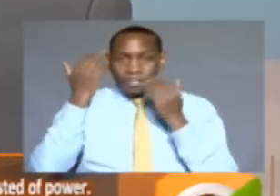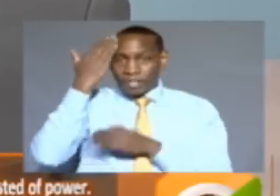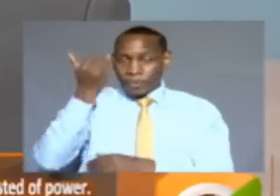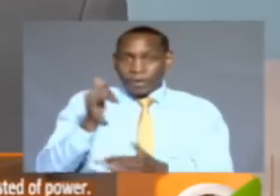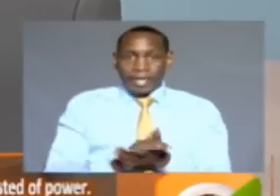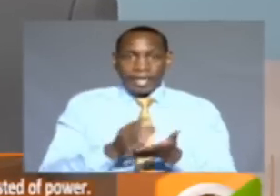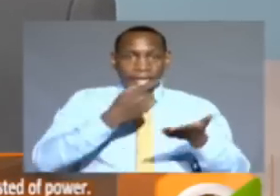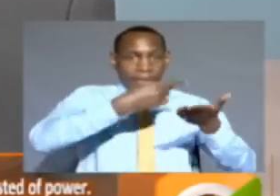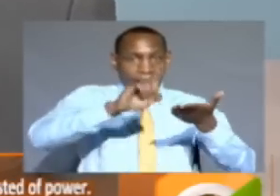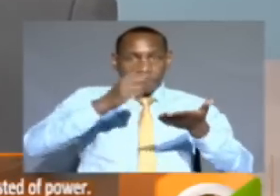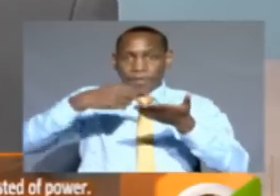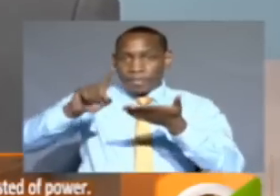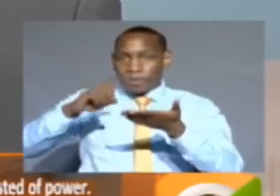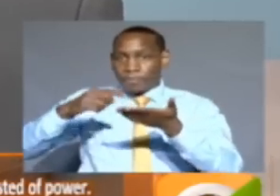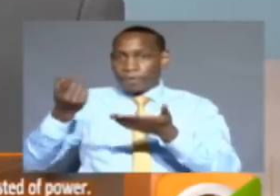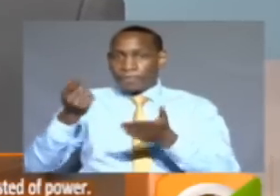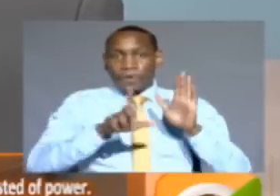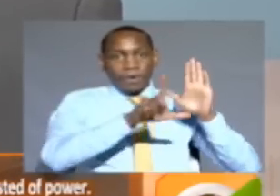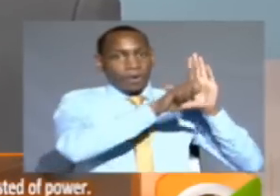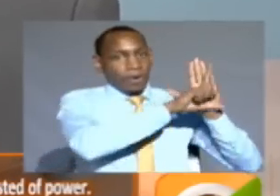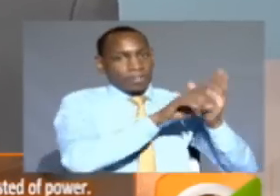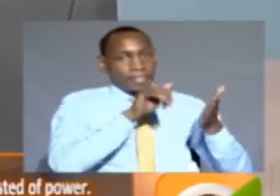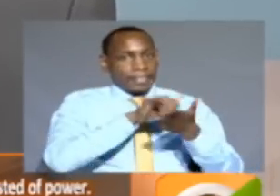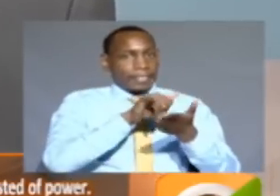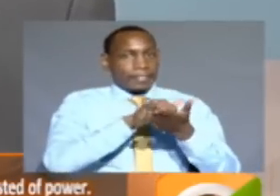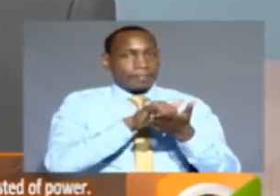of passing a few laws that